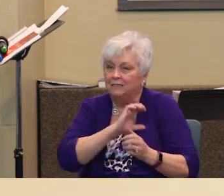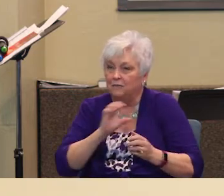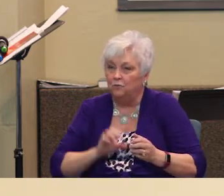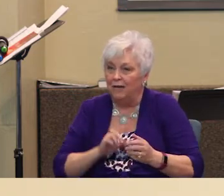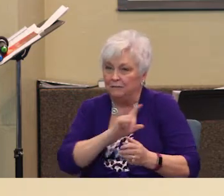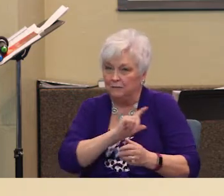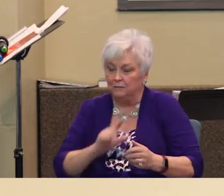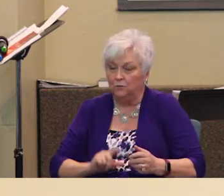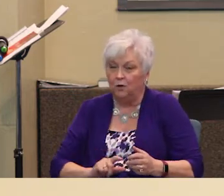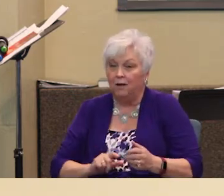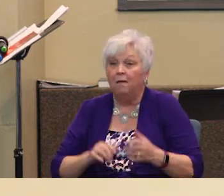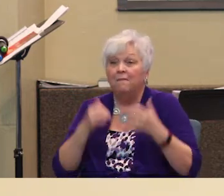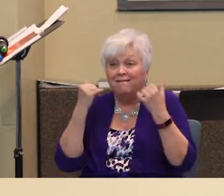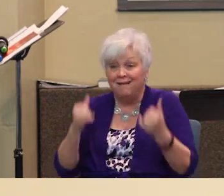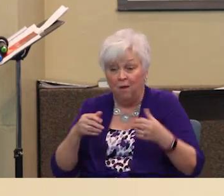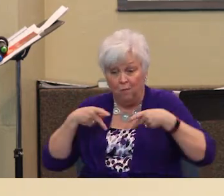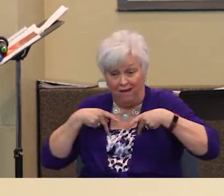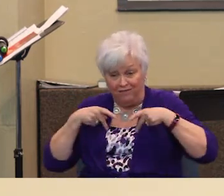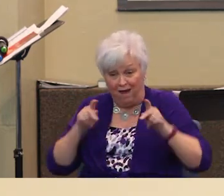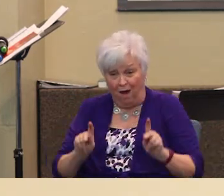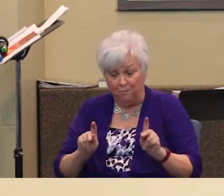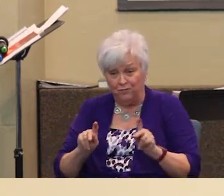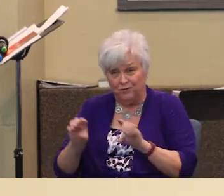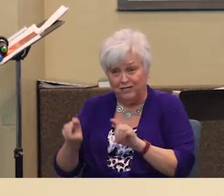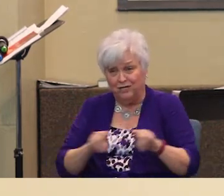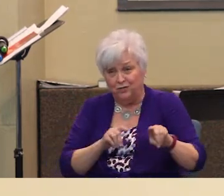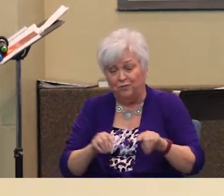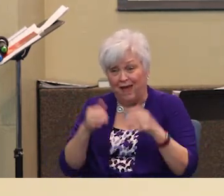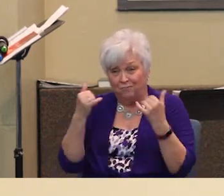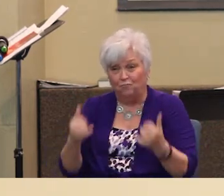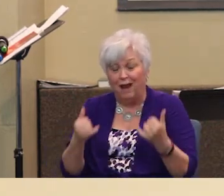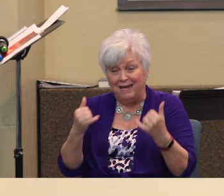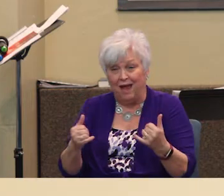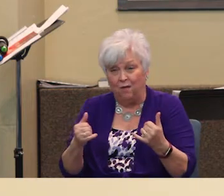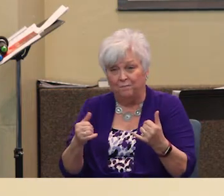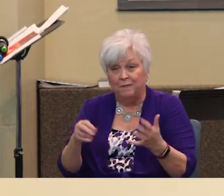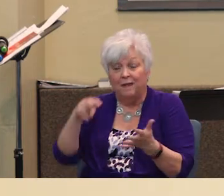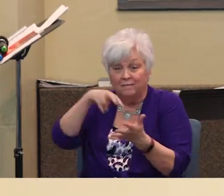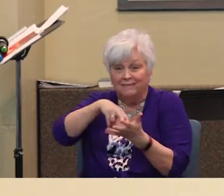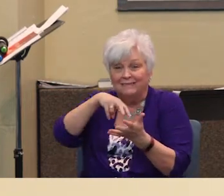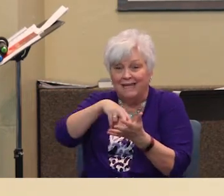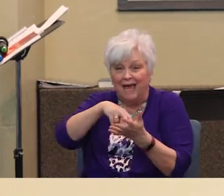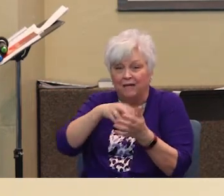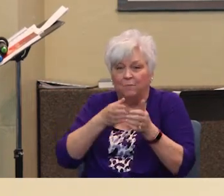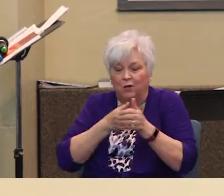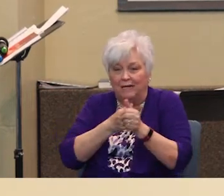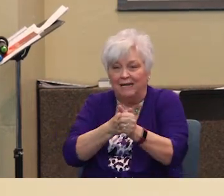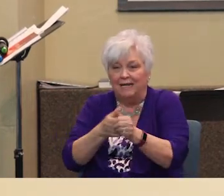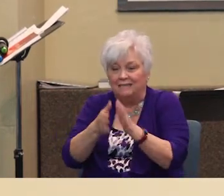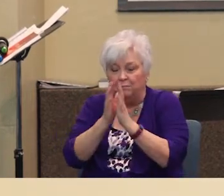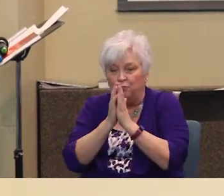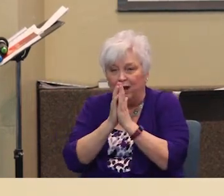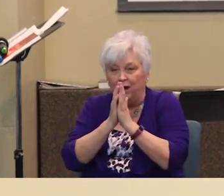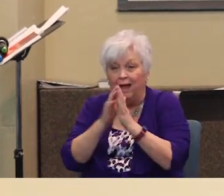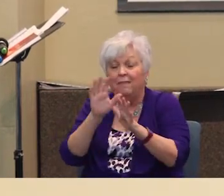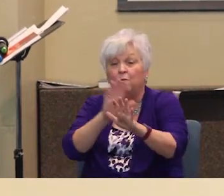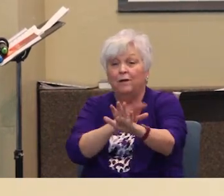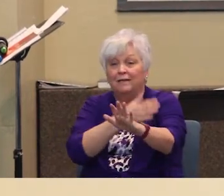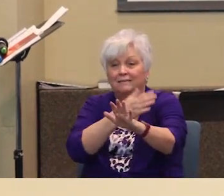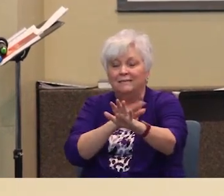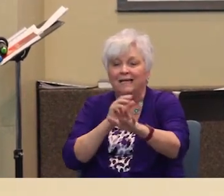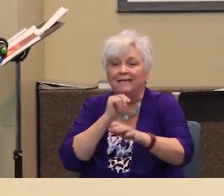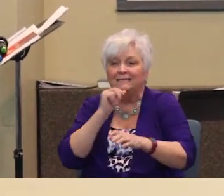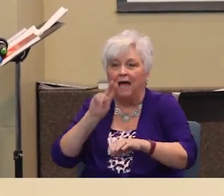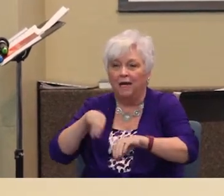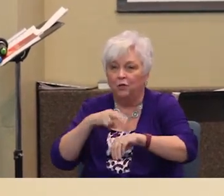opportunity to do it today. I'm going to ask if you'll stand with me. And I want to lead us in a word of prayer. And then we're going to sing a song. And it's